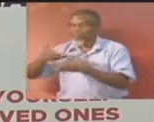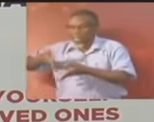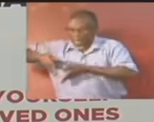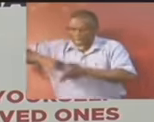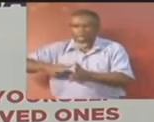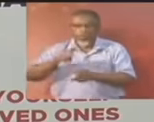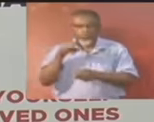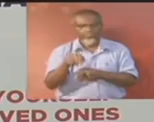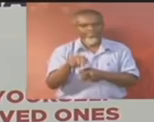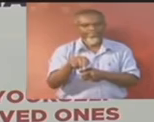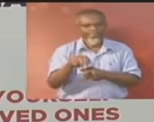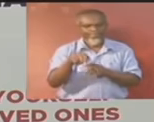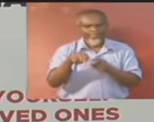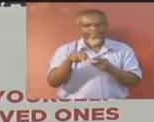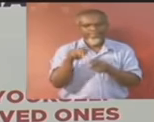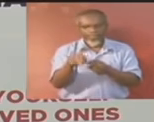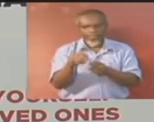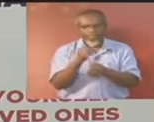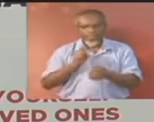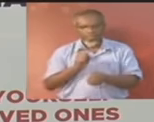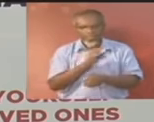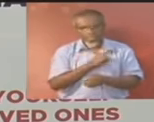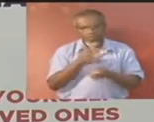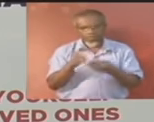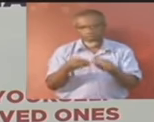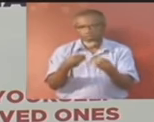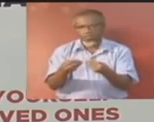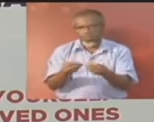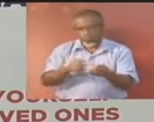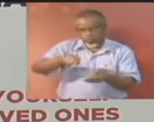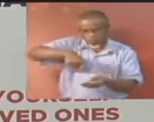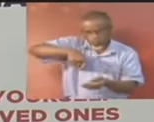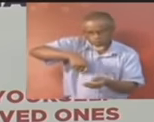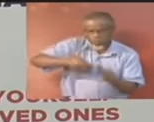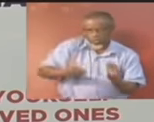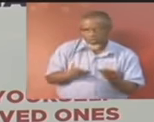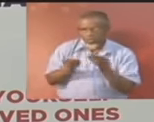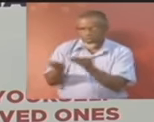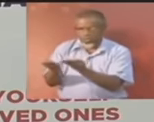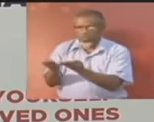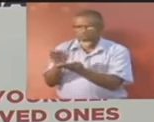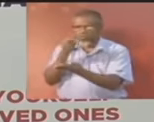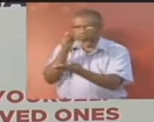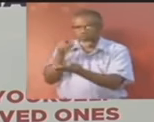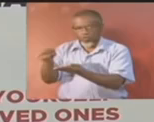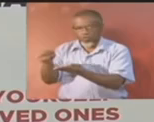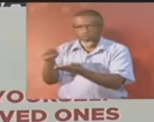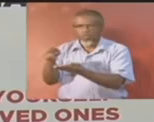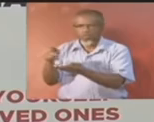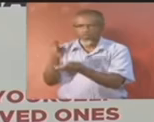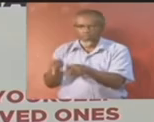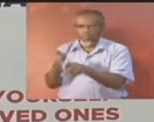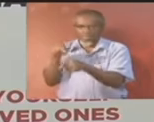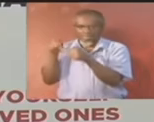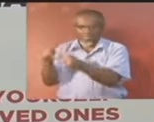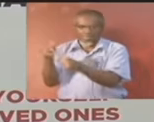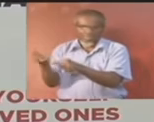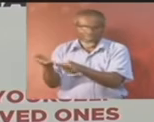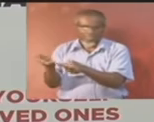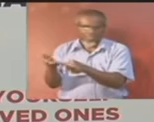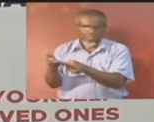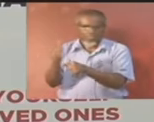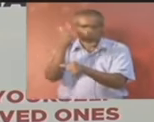all hoteliers and their staff for their continued support, because they also constitute part of the parallel